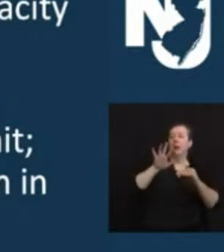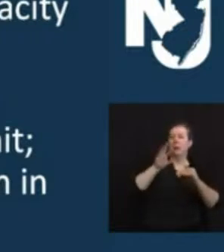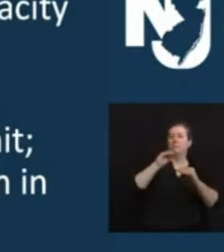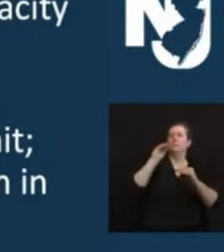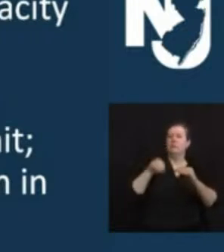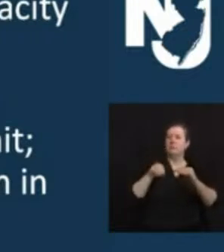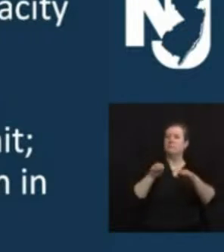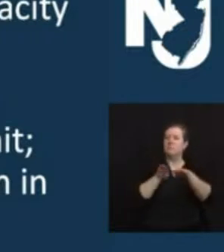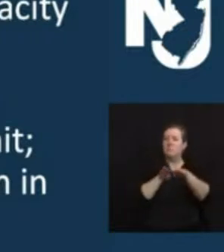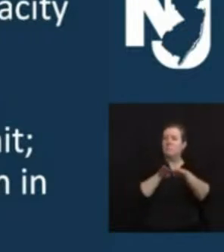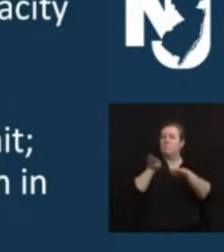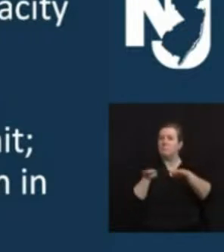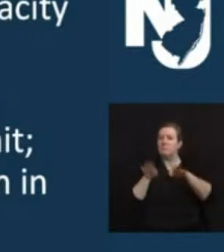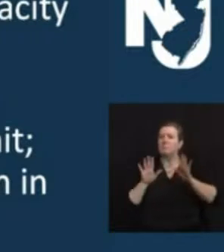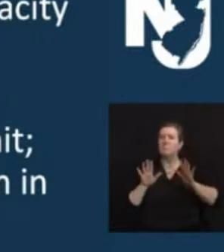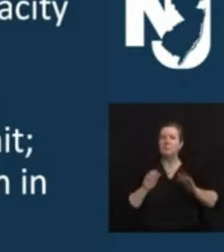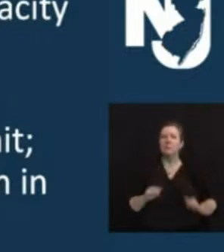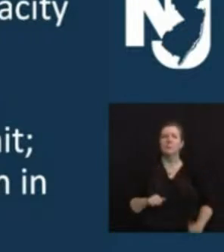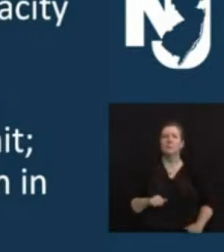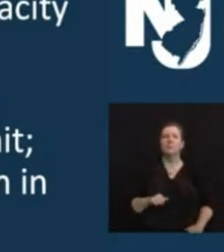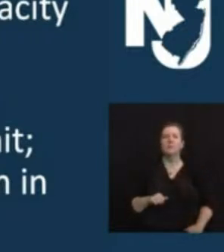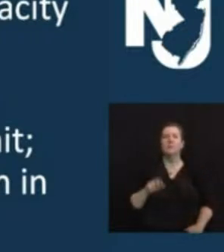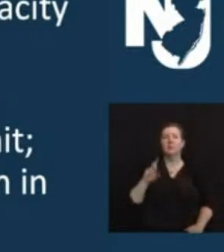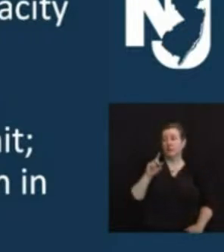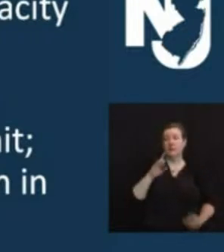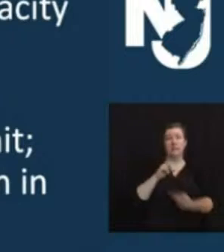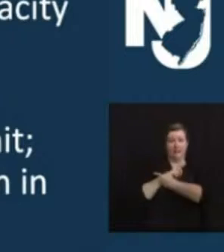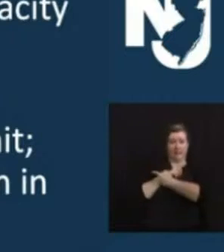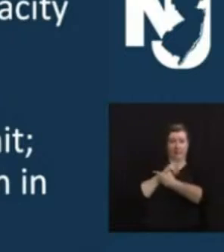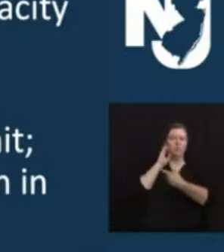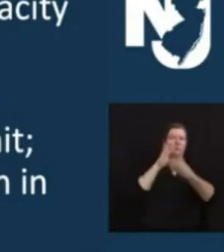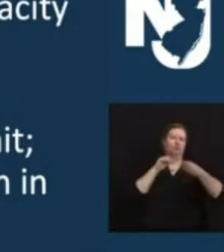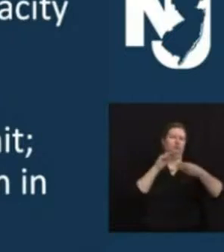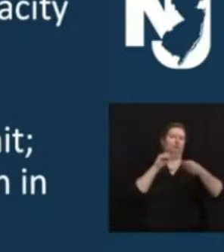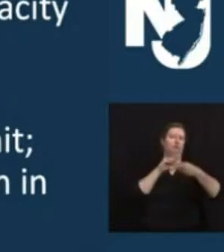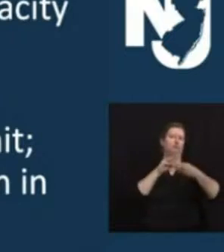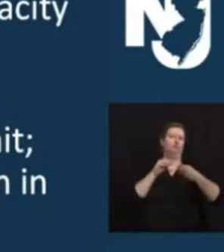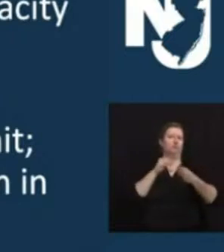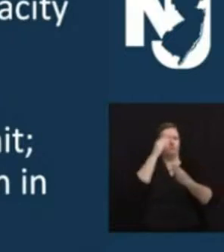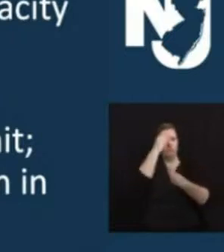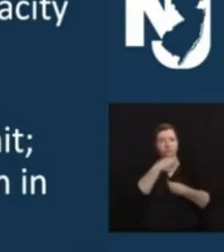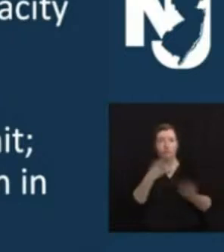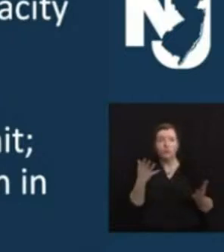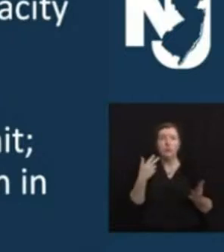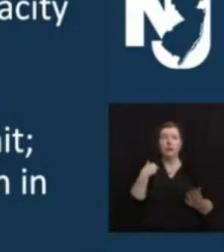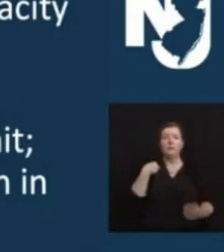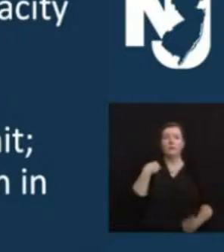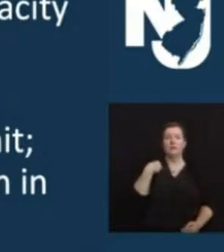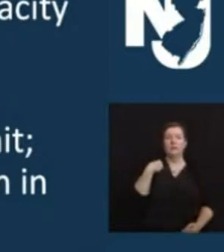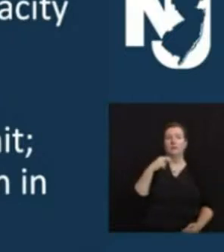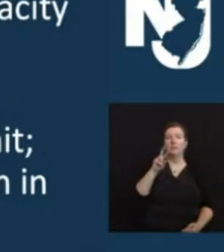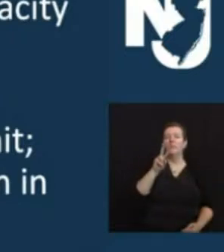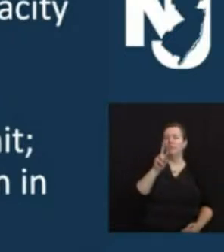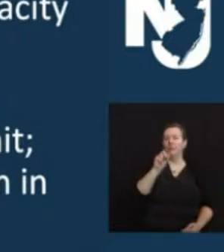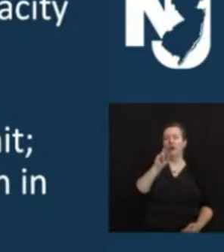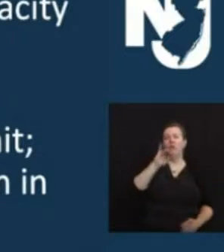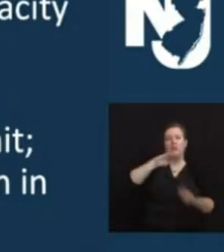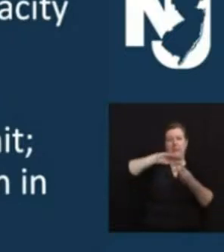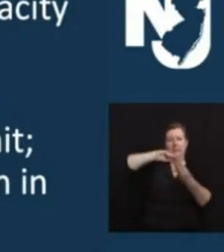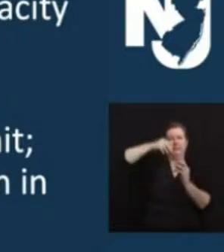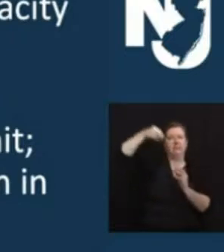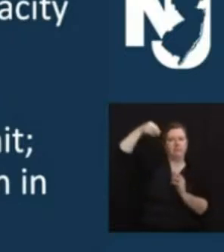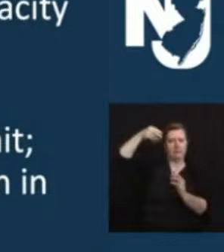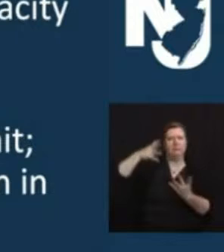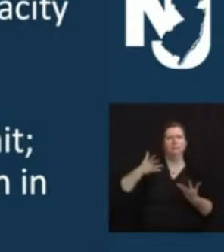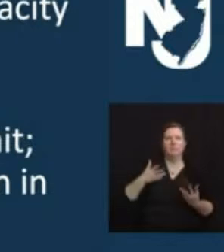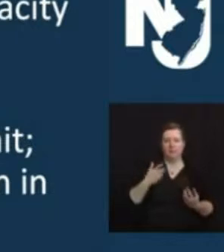attest, there are variants out there. I think if there were not variants, we could see where this curve is headed, and you add the vaccine on